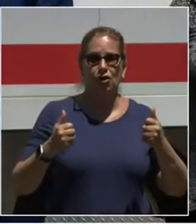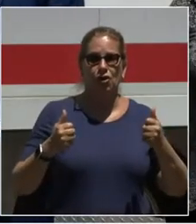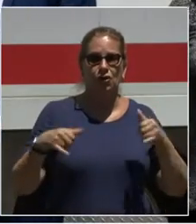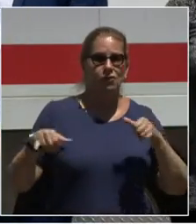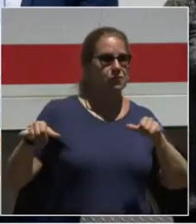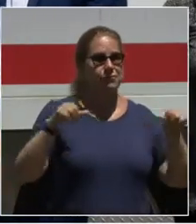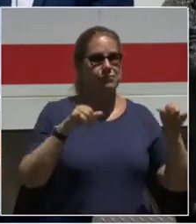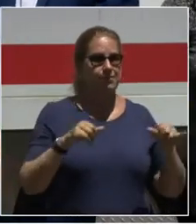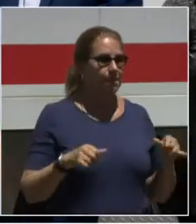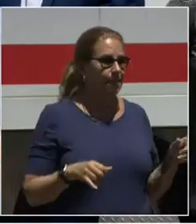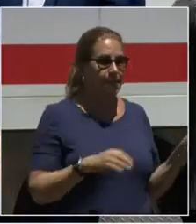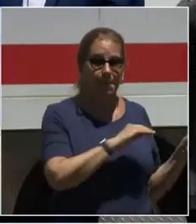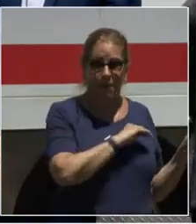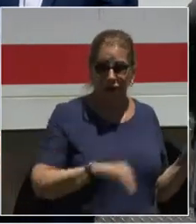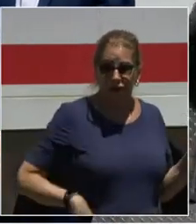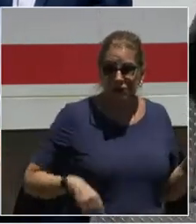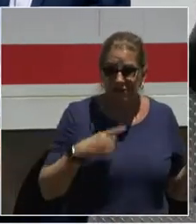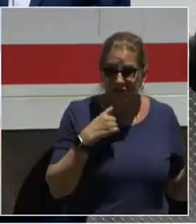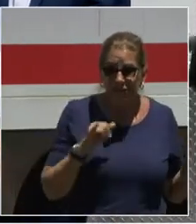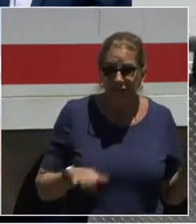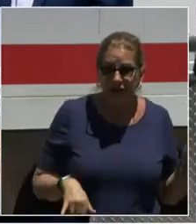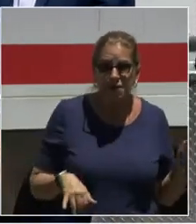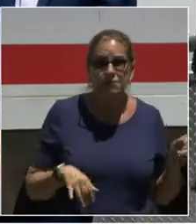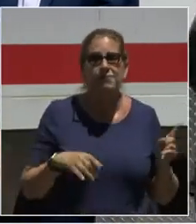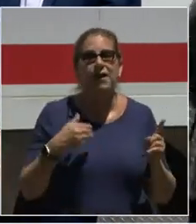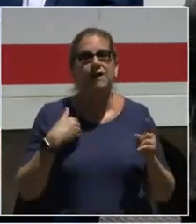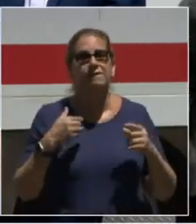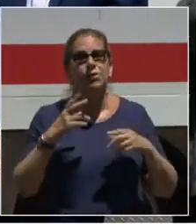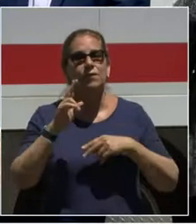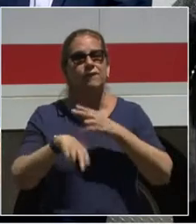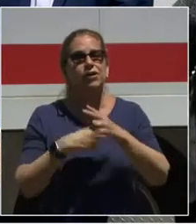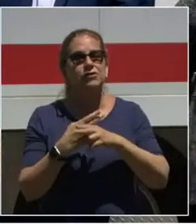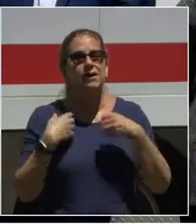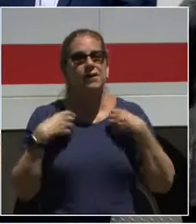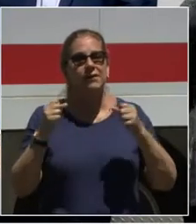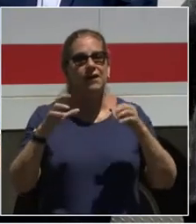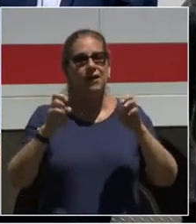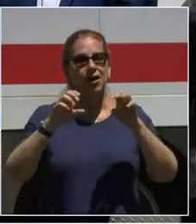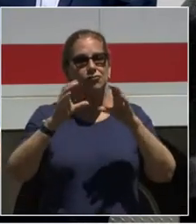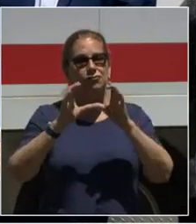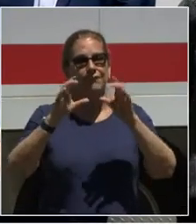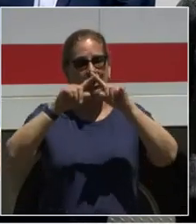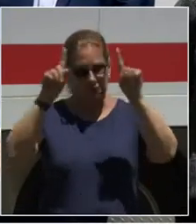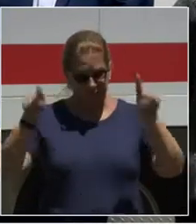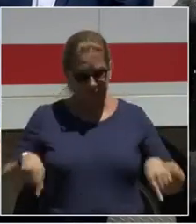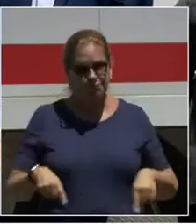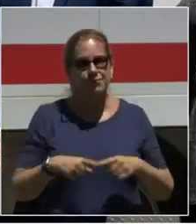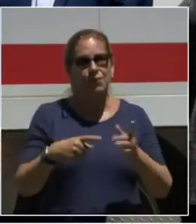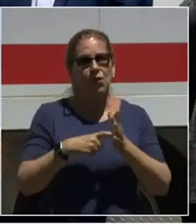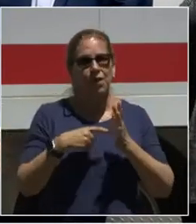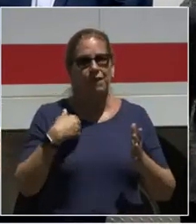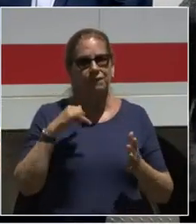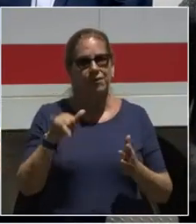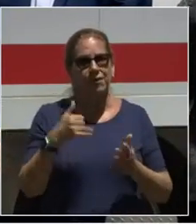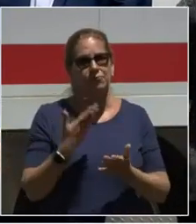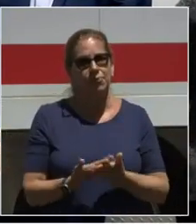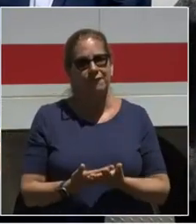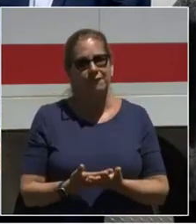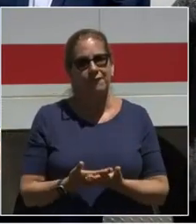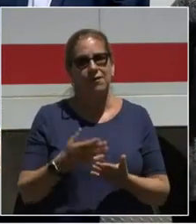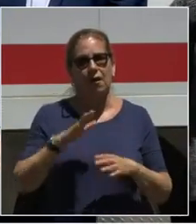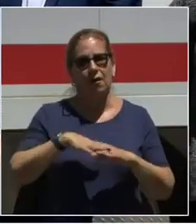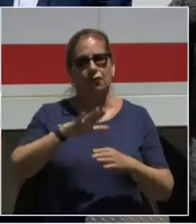certificate is a document that families should have. It is the tool they can use to show that their records are up to date. And we want all of our children to